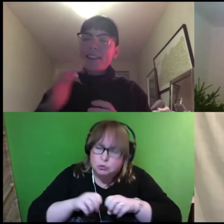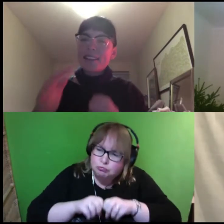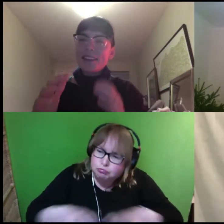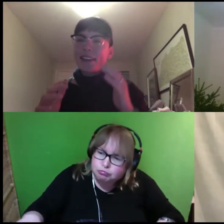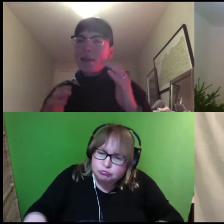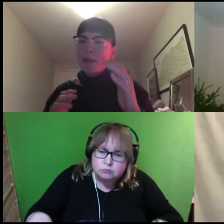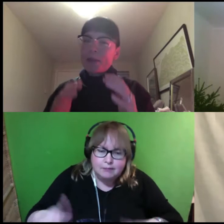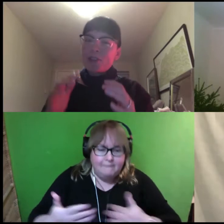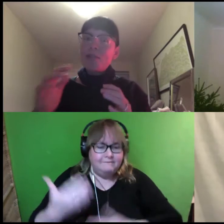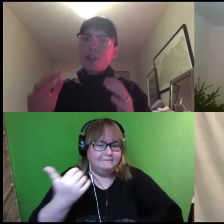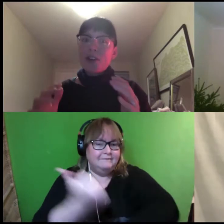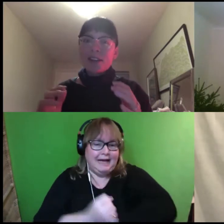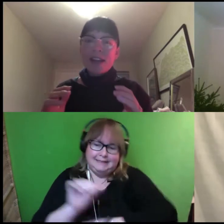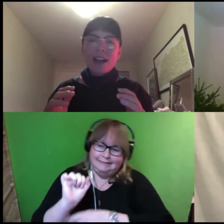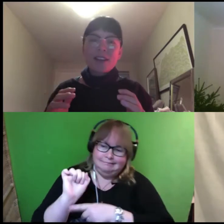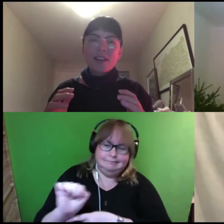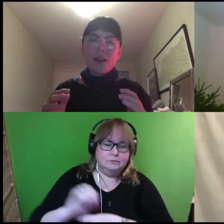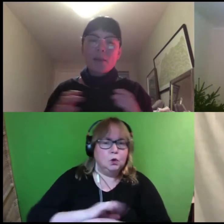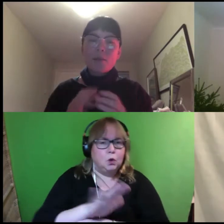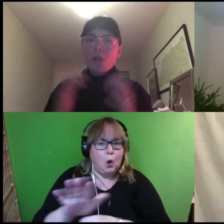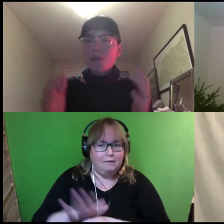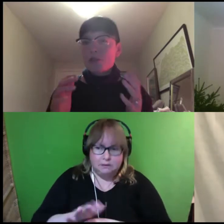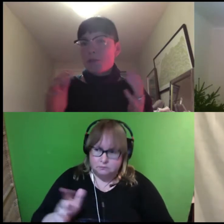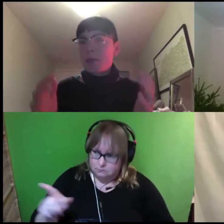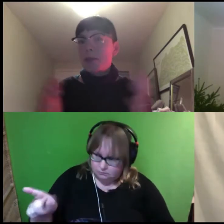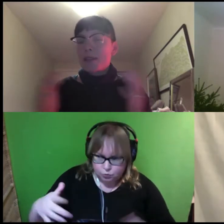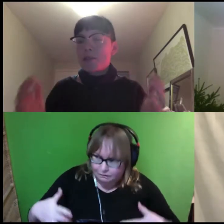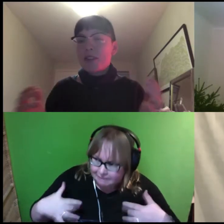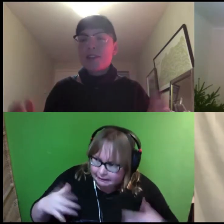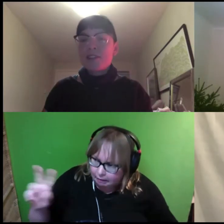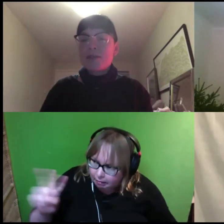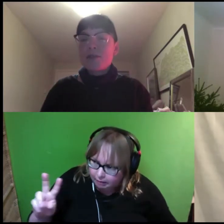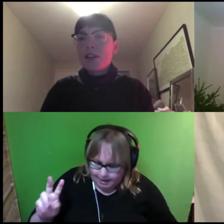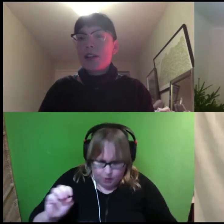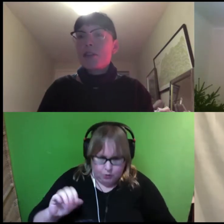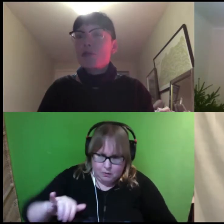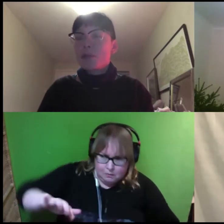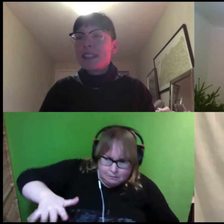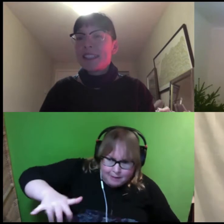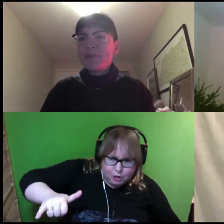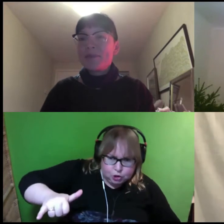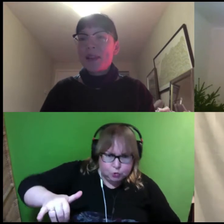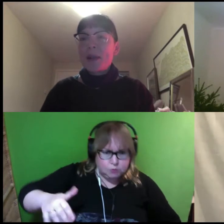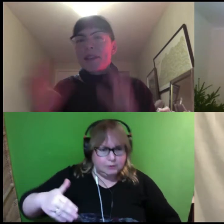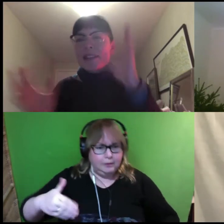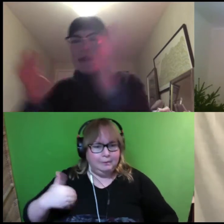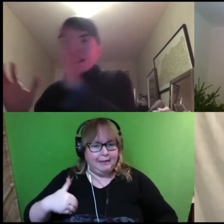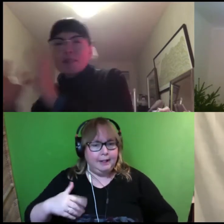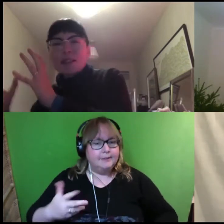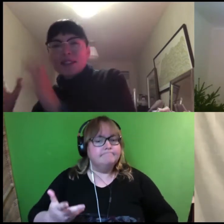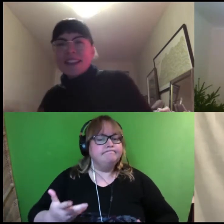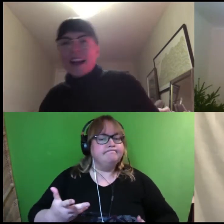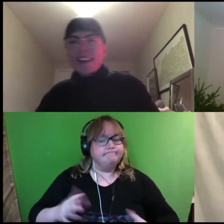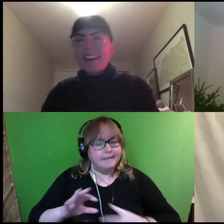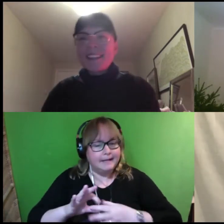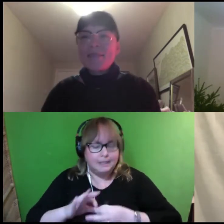affect Maybitude, if at all, and more sort of public demonstrations of vulnerability? But that's maybe a little bit of